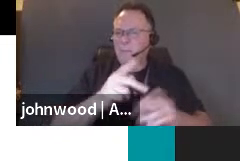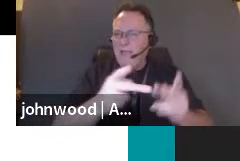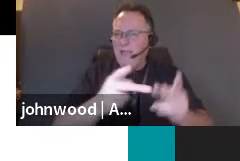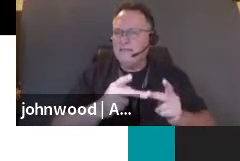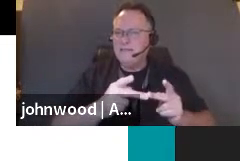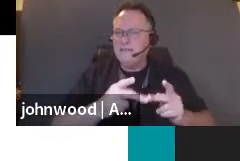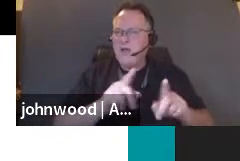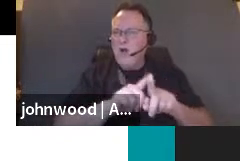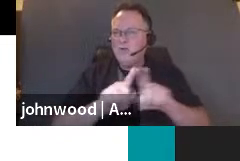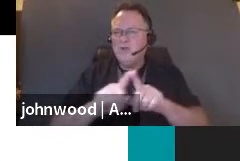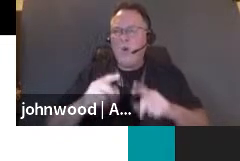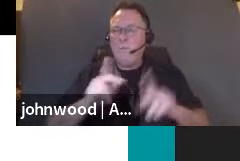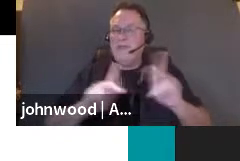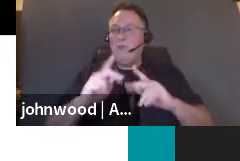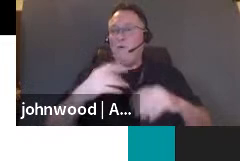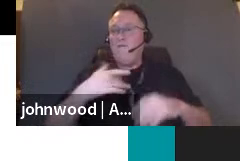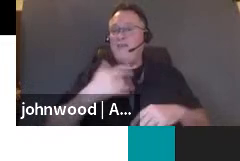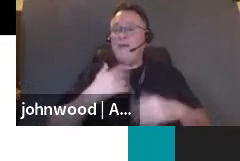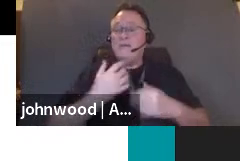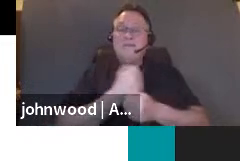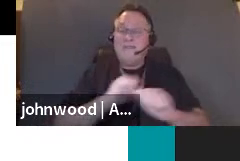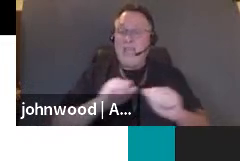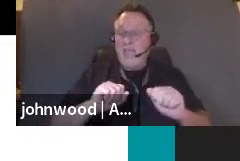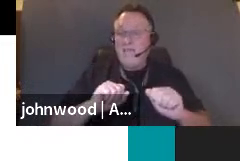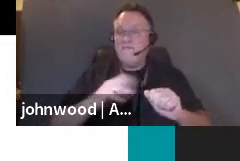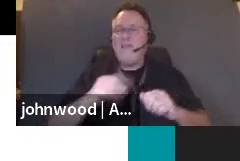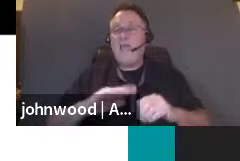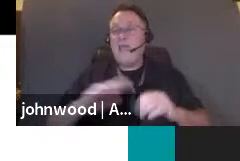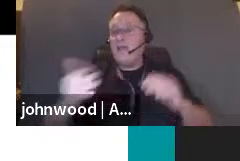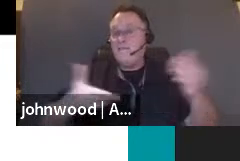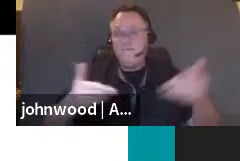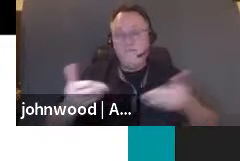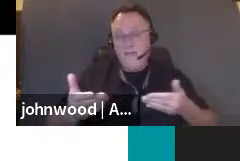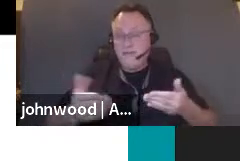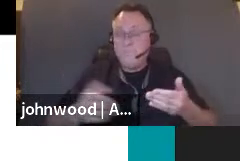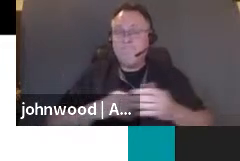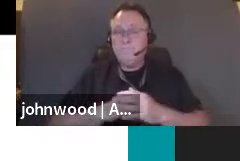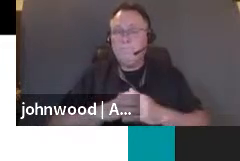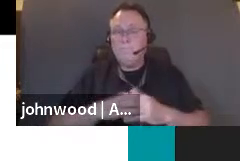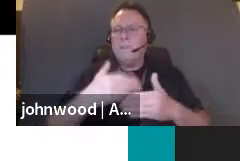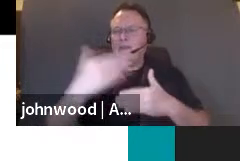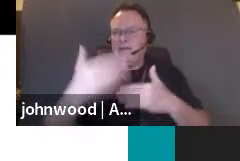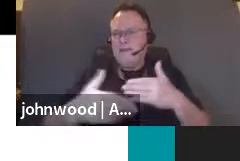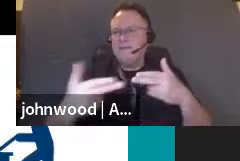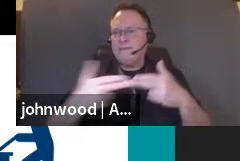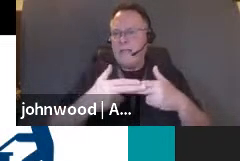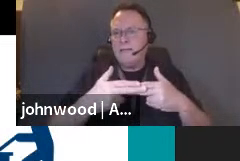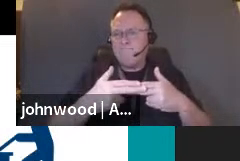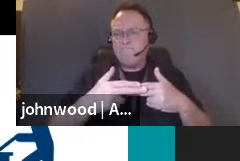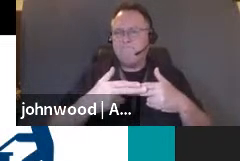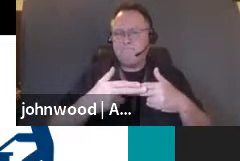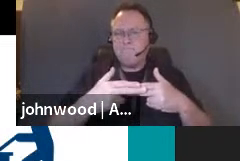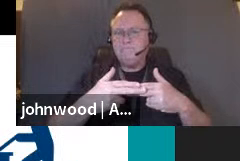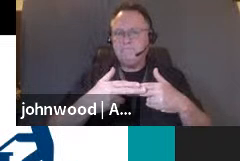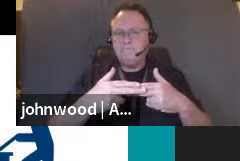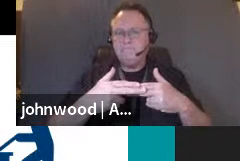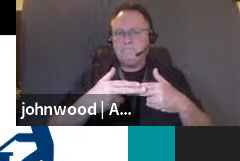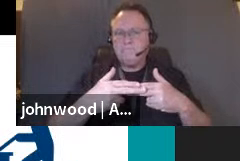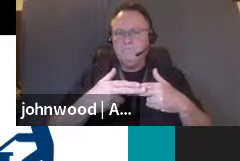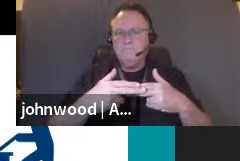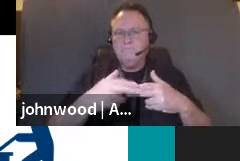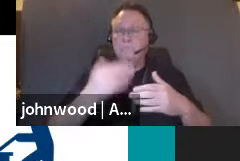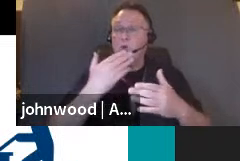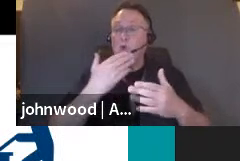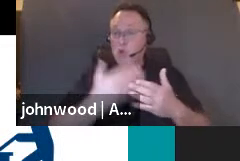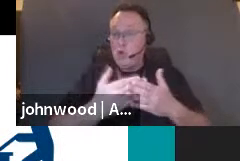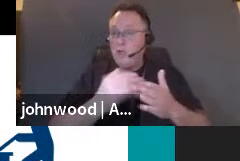feel safe and secure and inviting. So with next slide, please. The good design